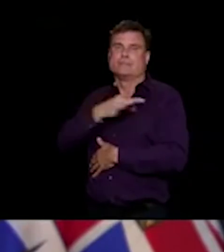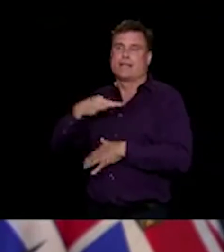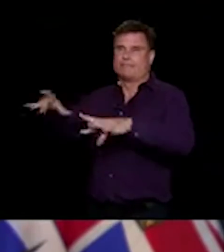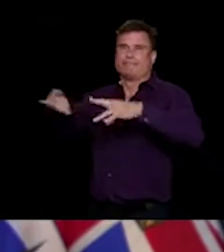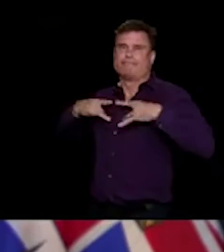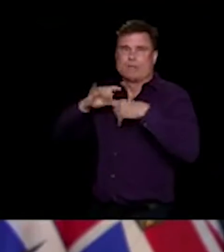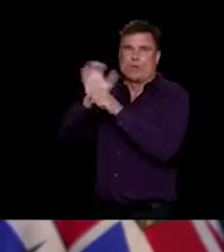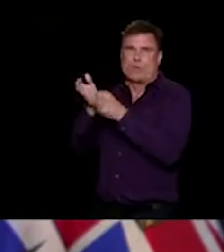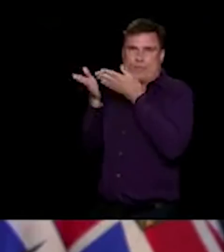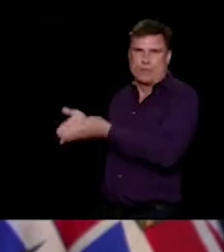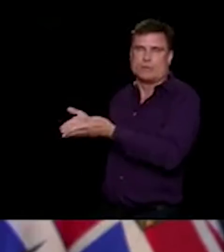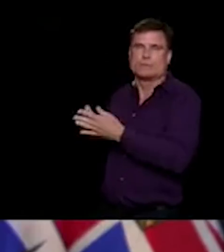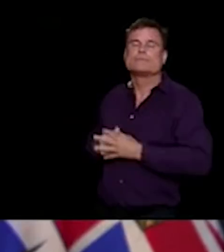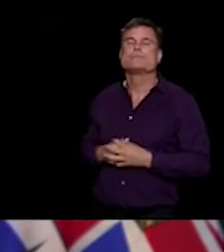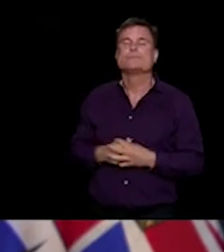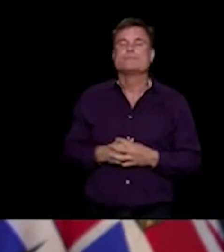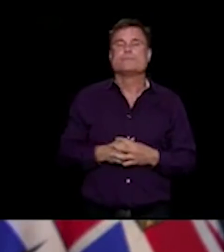setting.